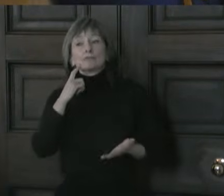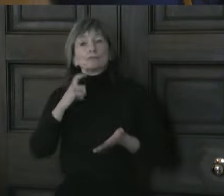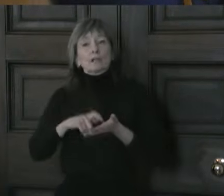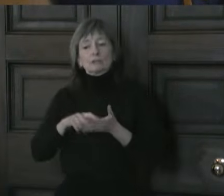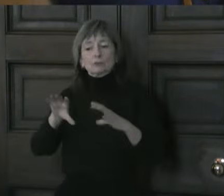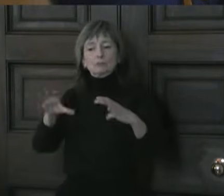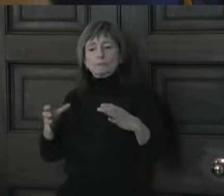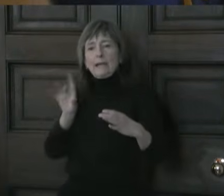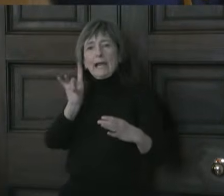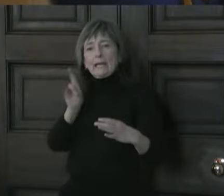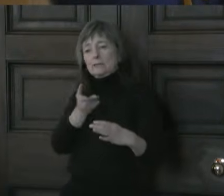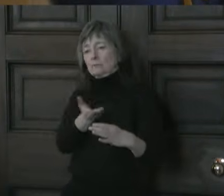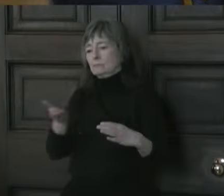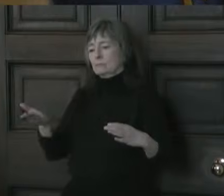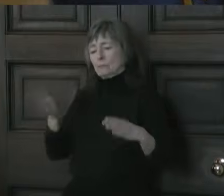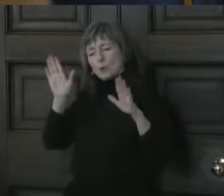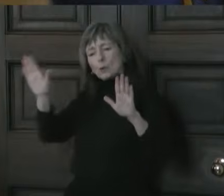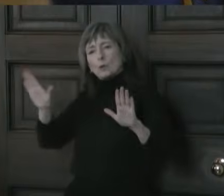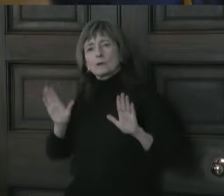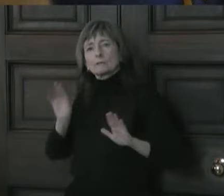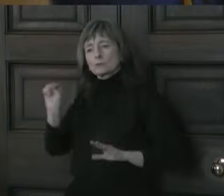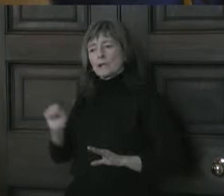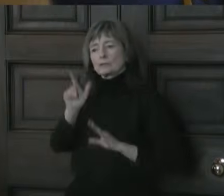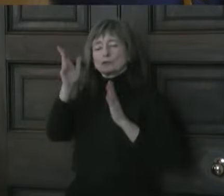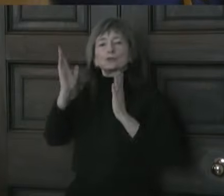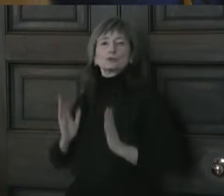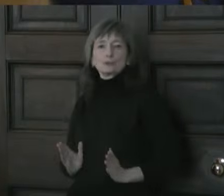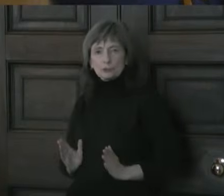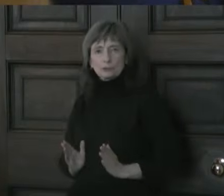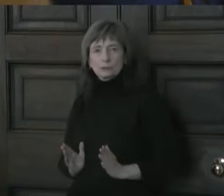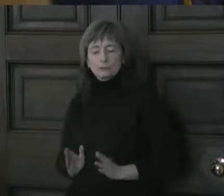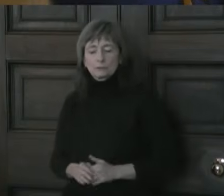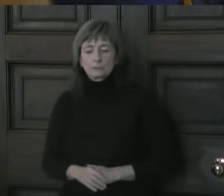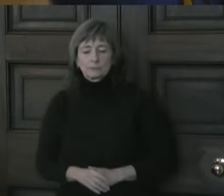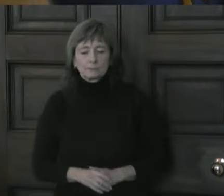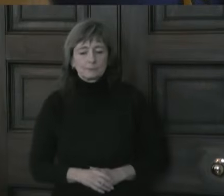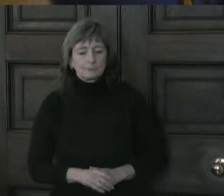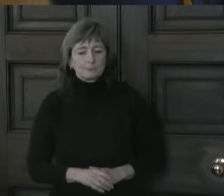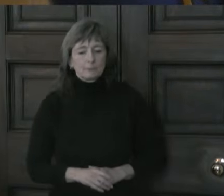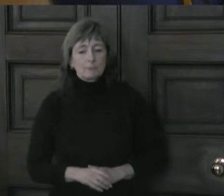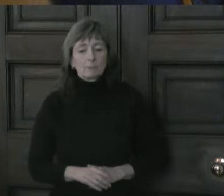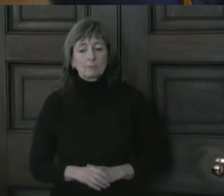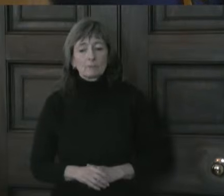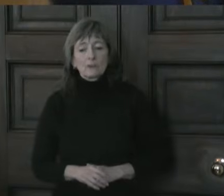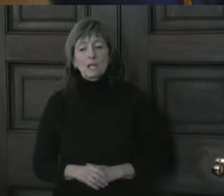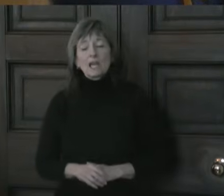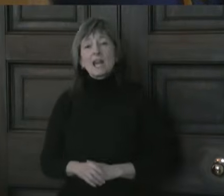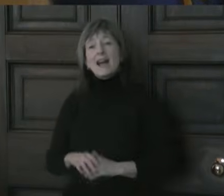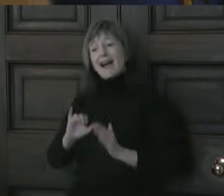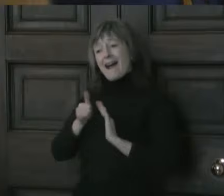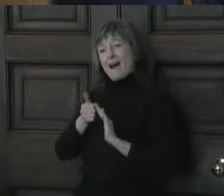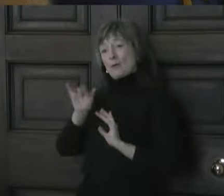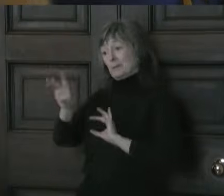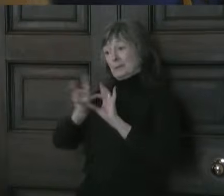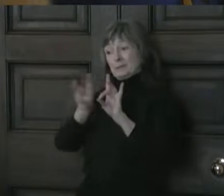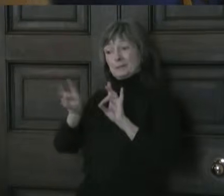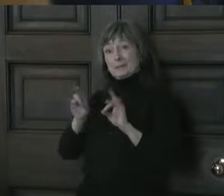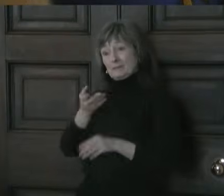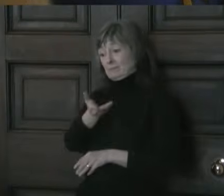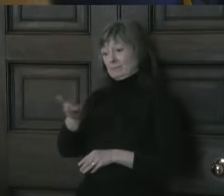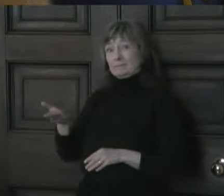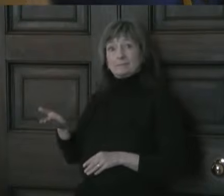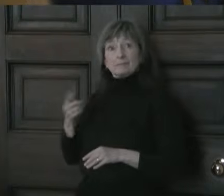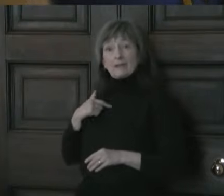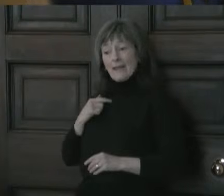of outstanding Newfoundlanders and Labradorians. The process of deciding who is appointed to